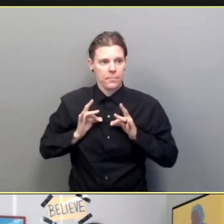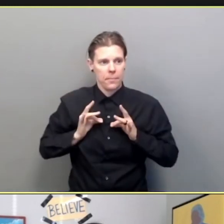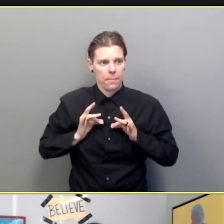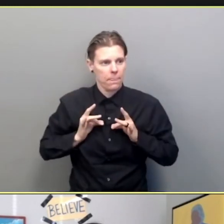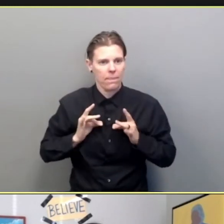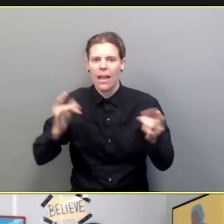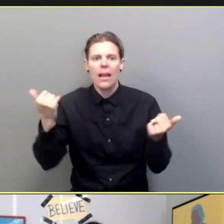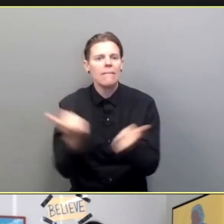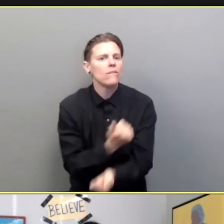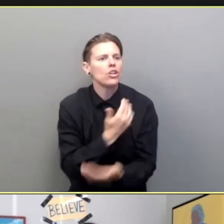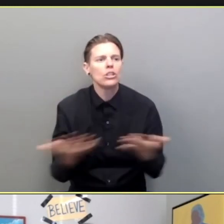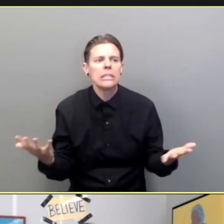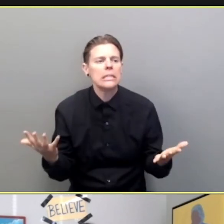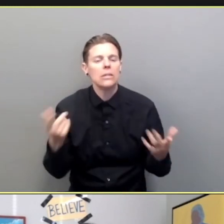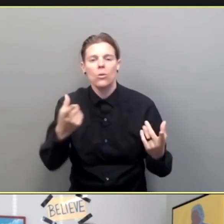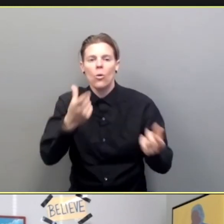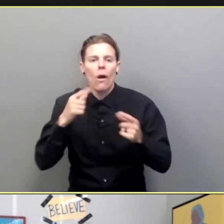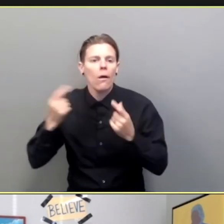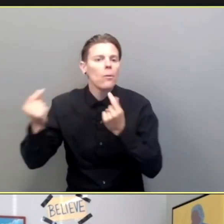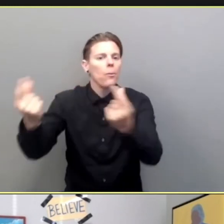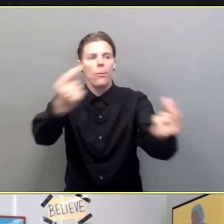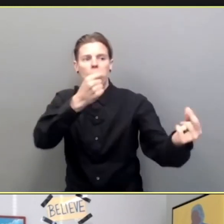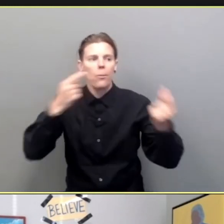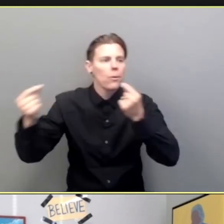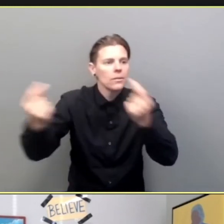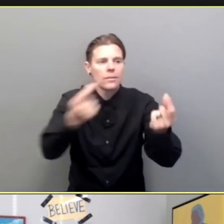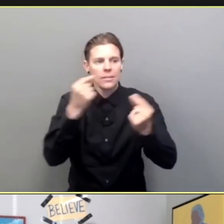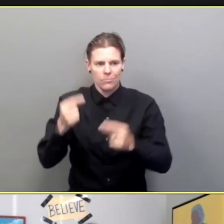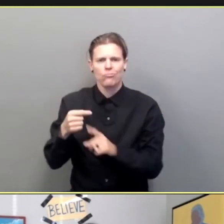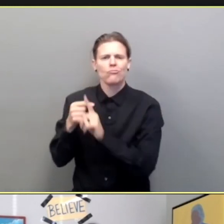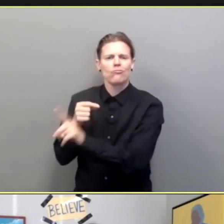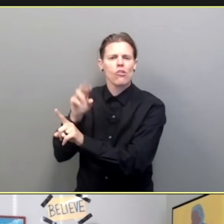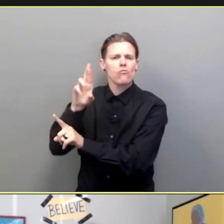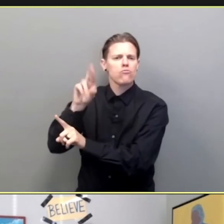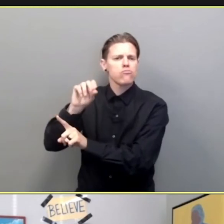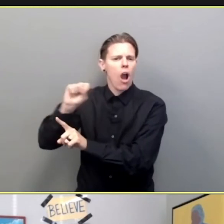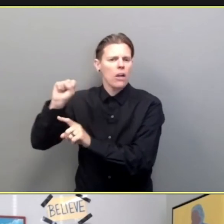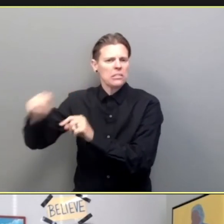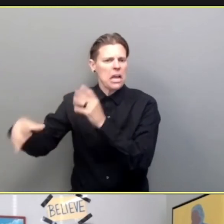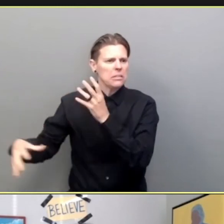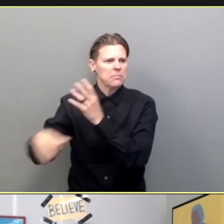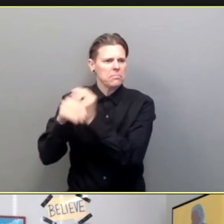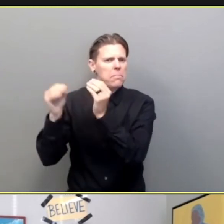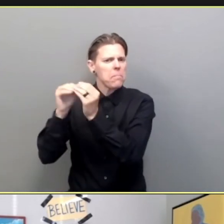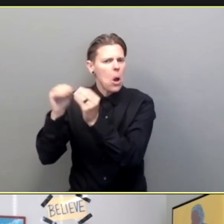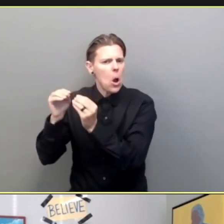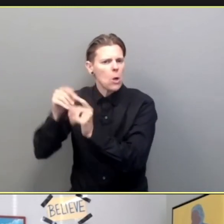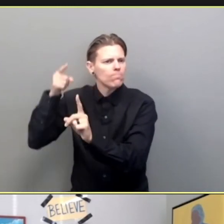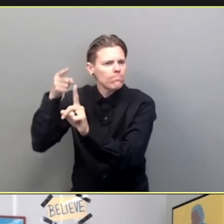Christine can give you a little bit more nuanced version of that. But remember when people would have like one contact